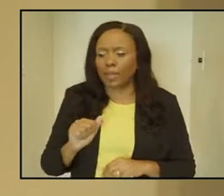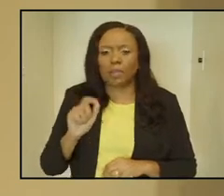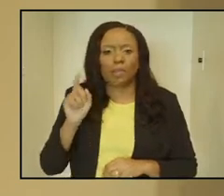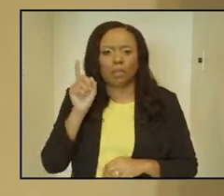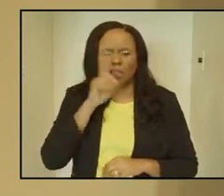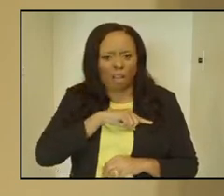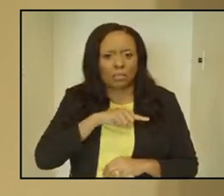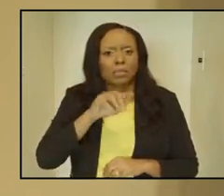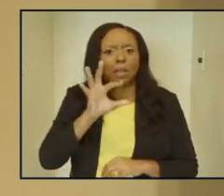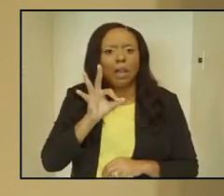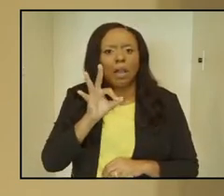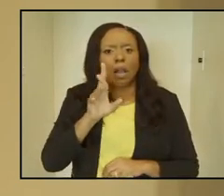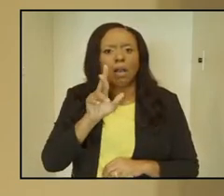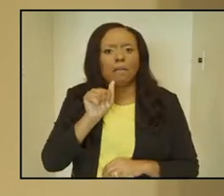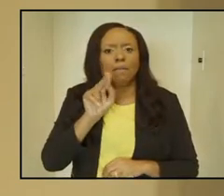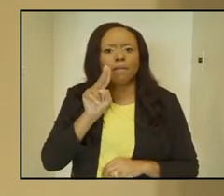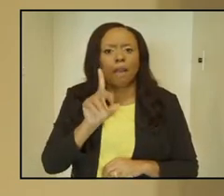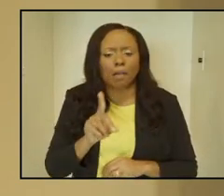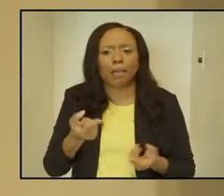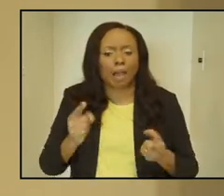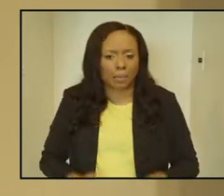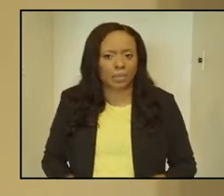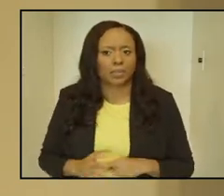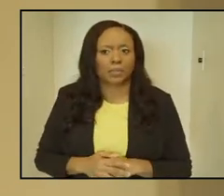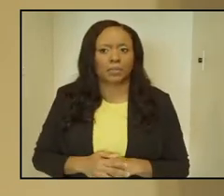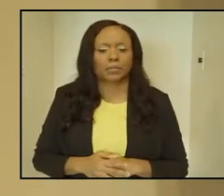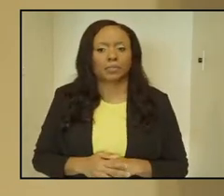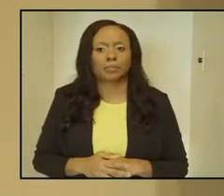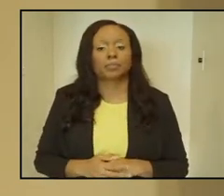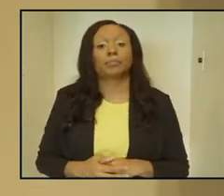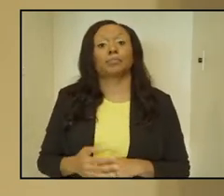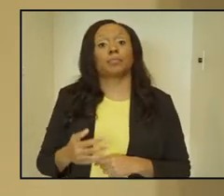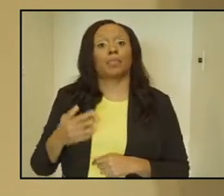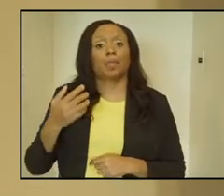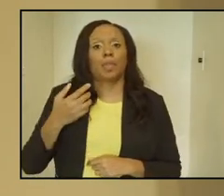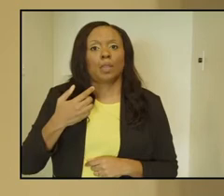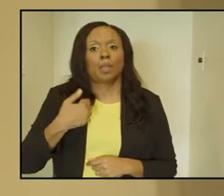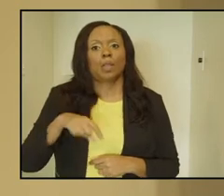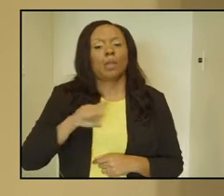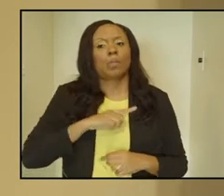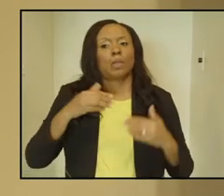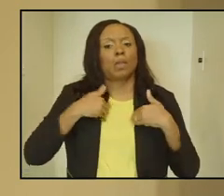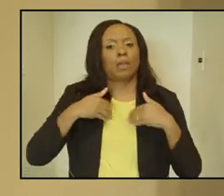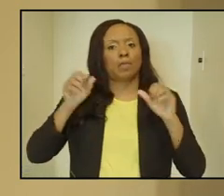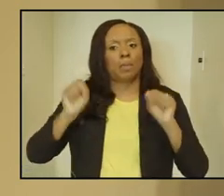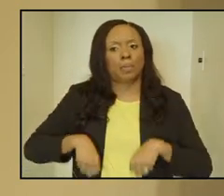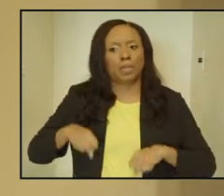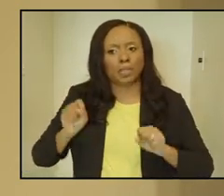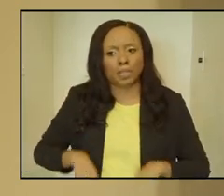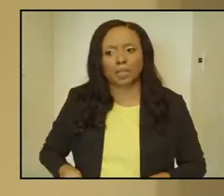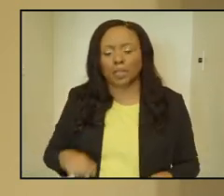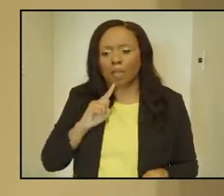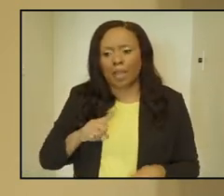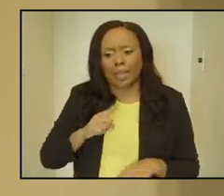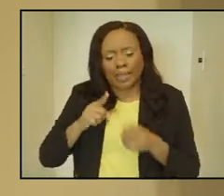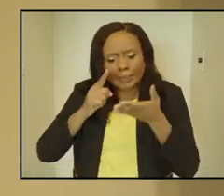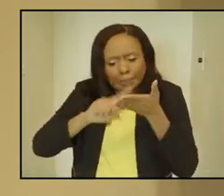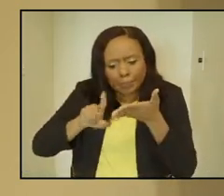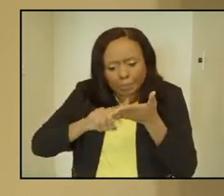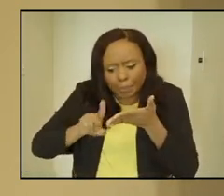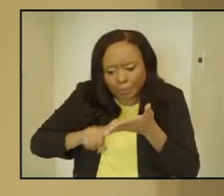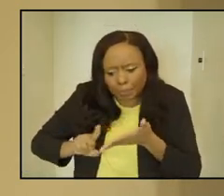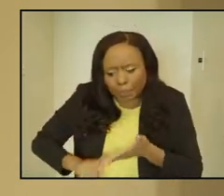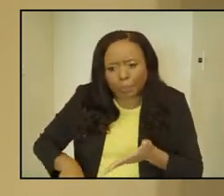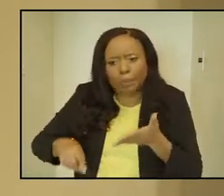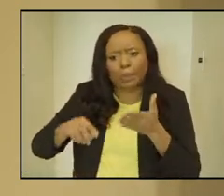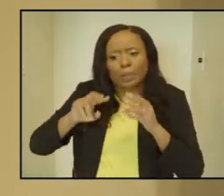We have the ability to do the deep dive on due diligence, but it may take longer than just